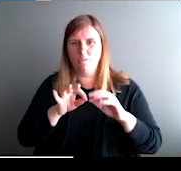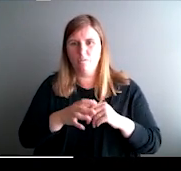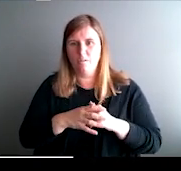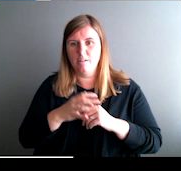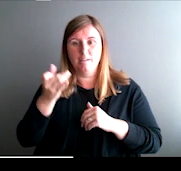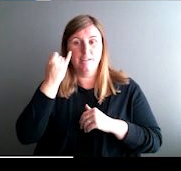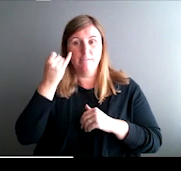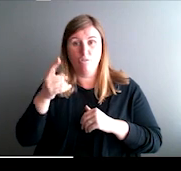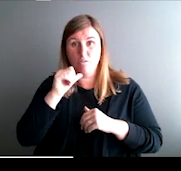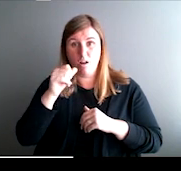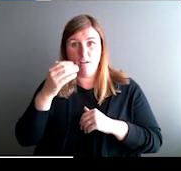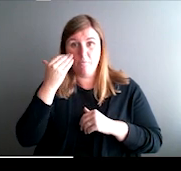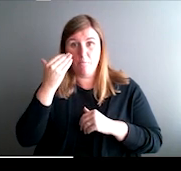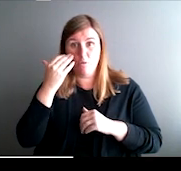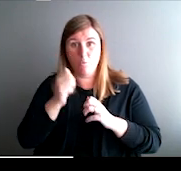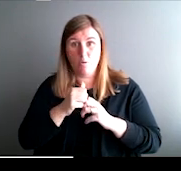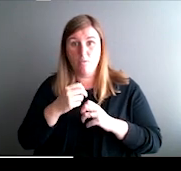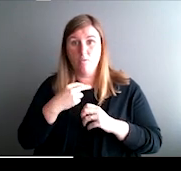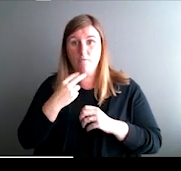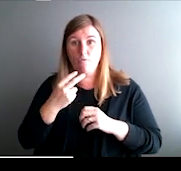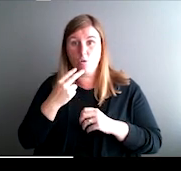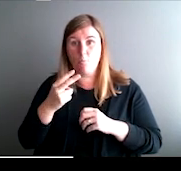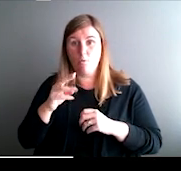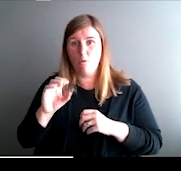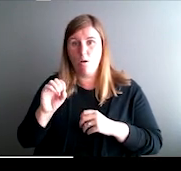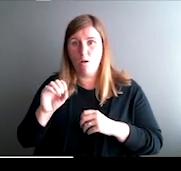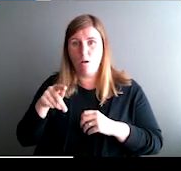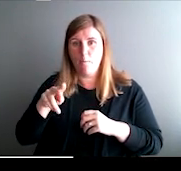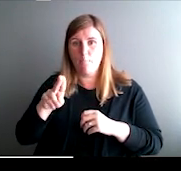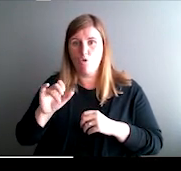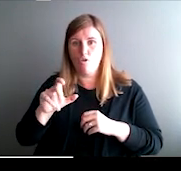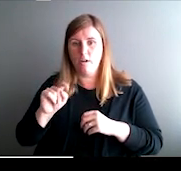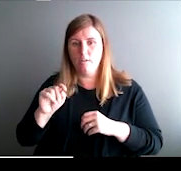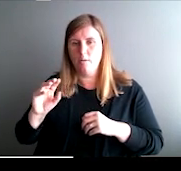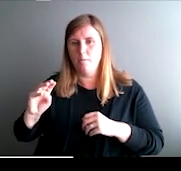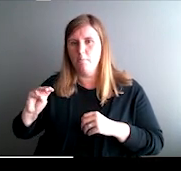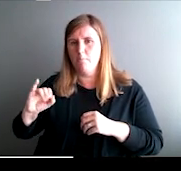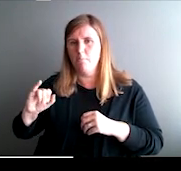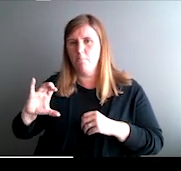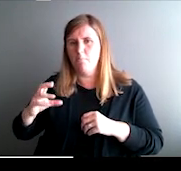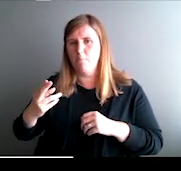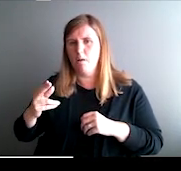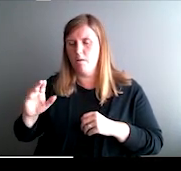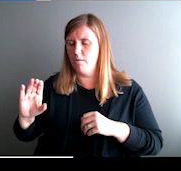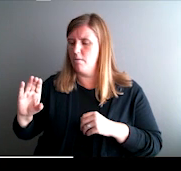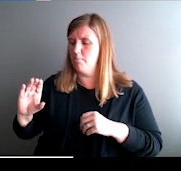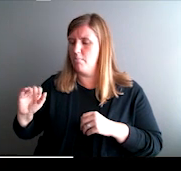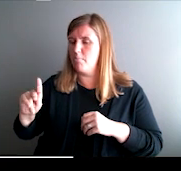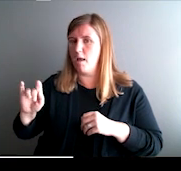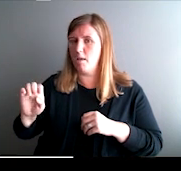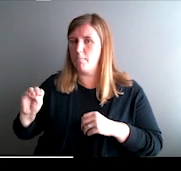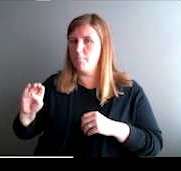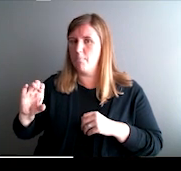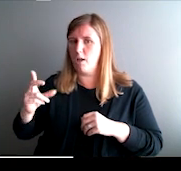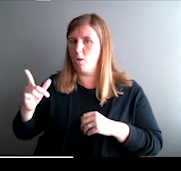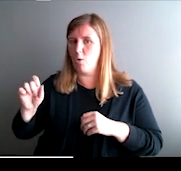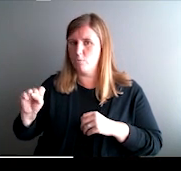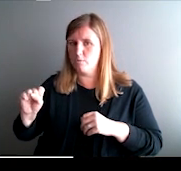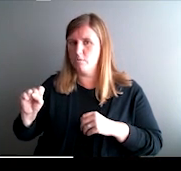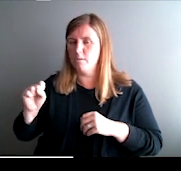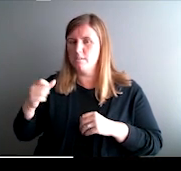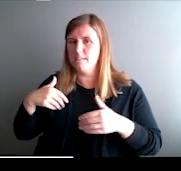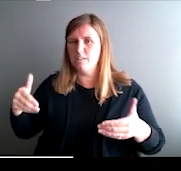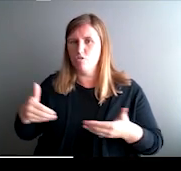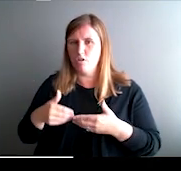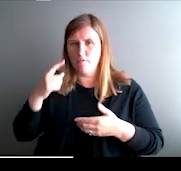If you're not familiar with the verbal operants, Mike Miklos did an introduction to the National Autism Conference for this